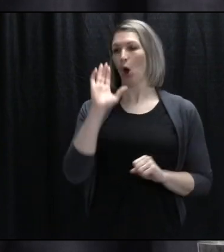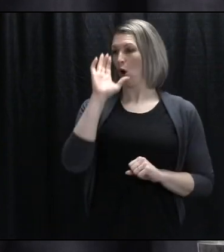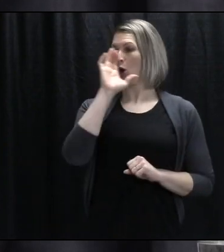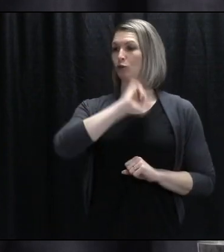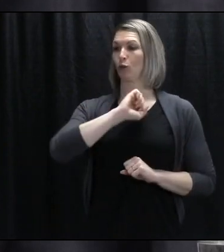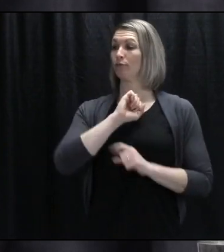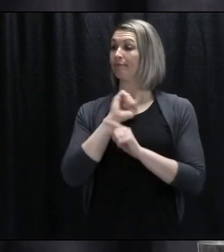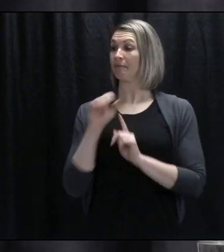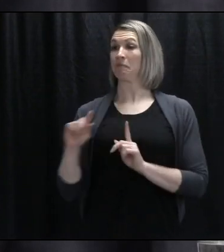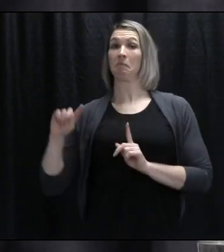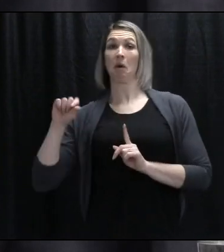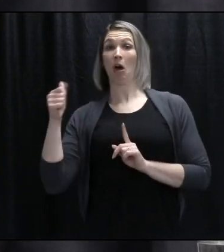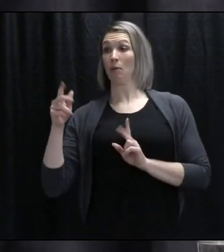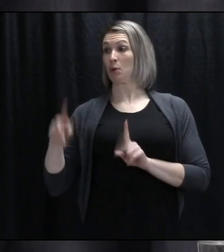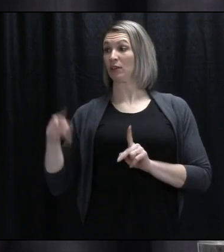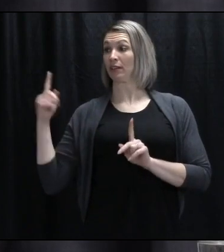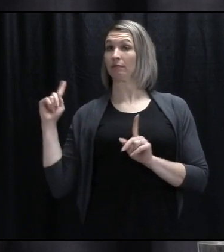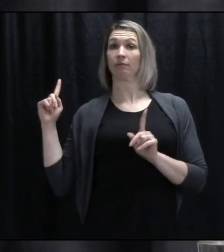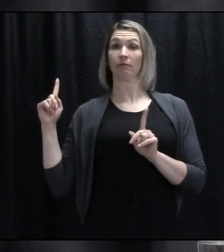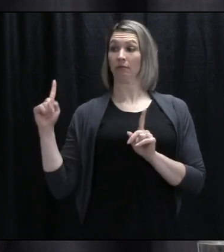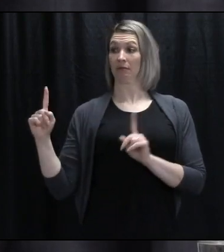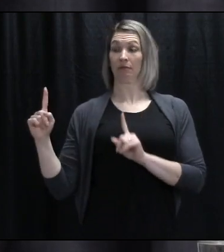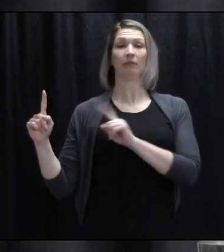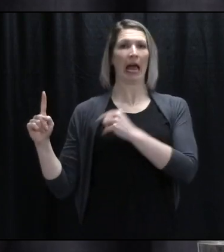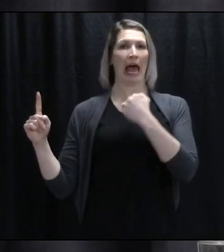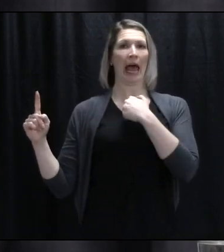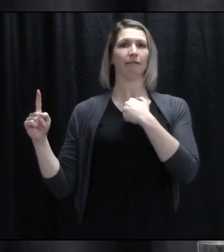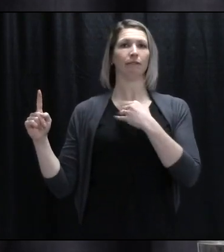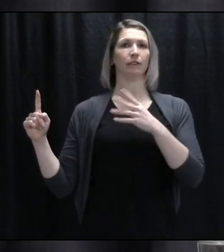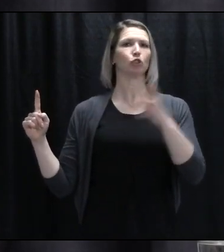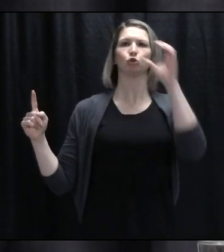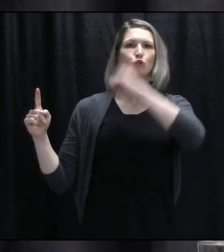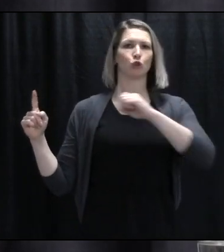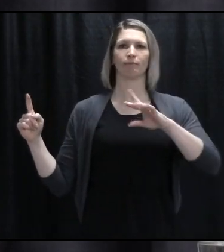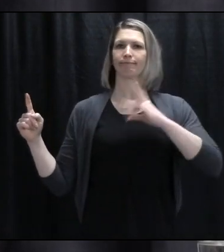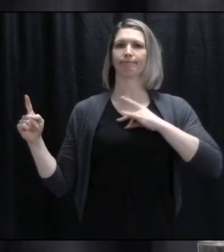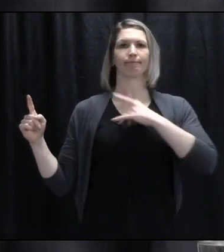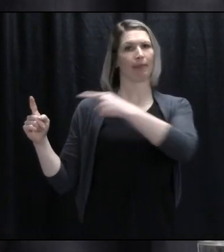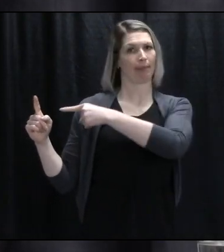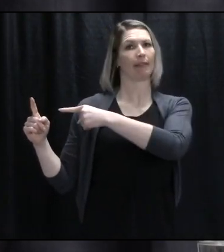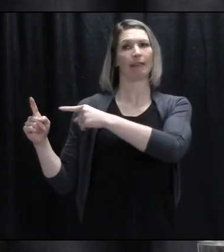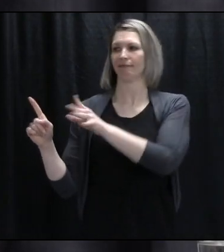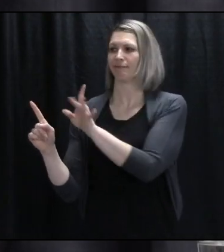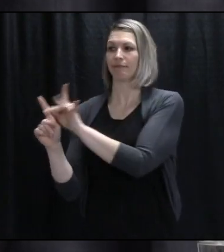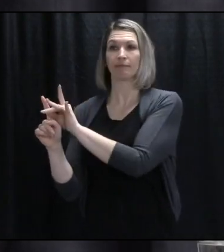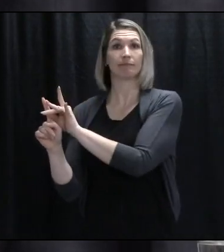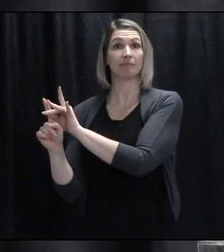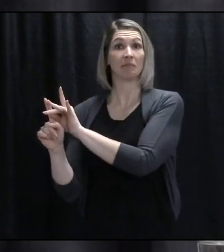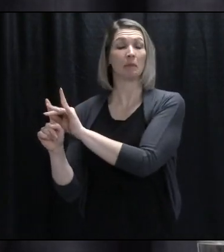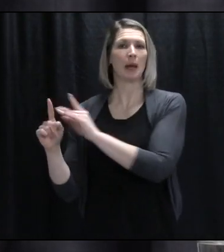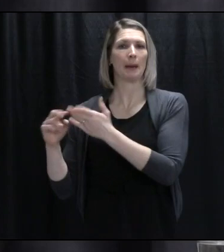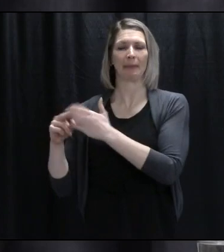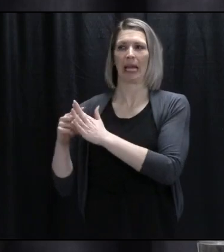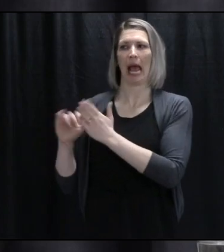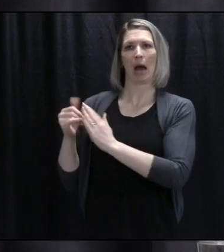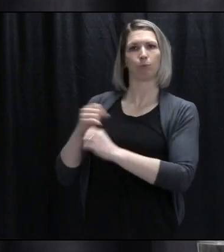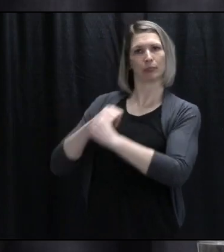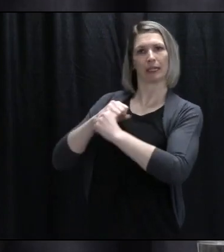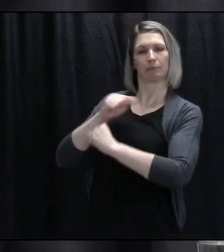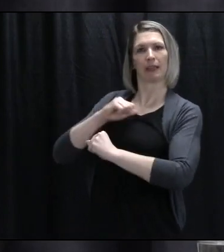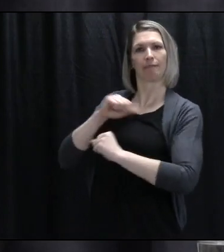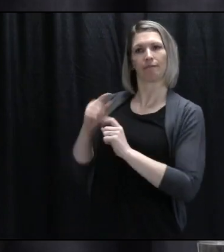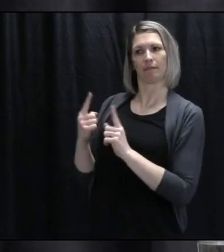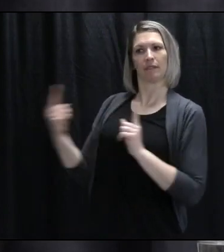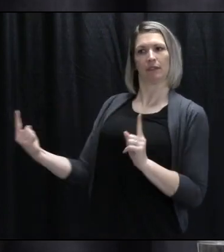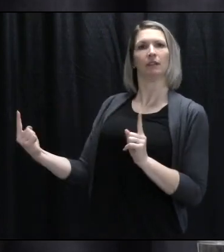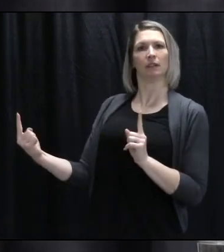next person you come into contact with has COVID-19 and treat them and yourselves accordingly. No one is